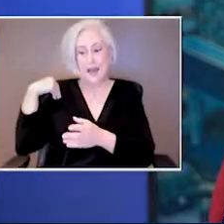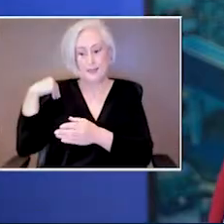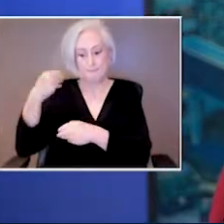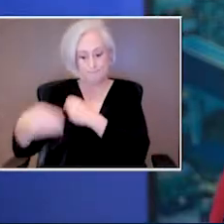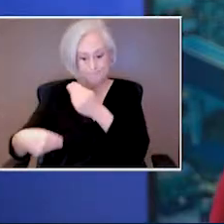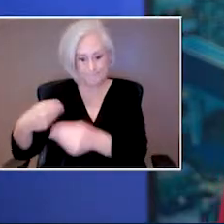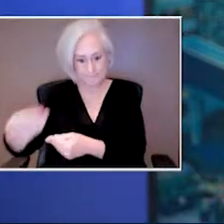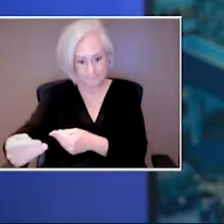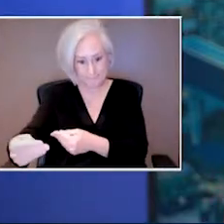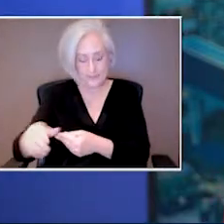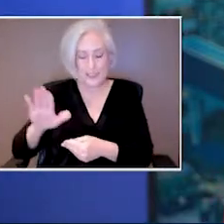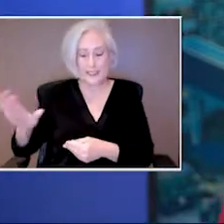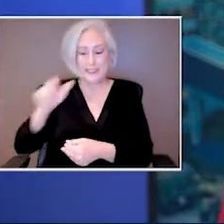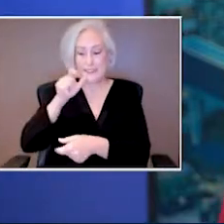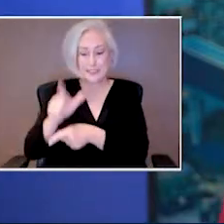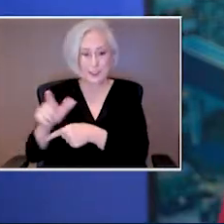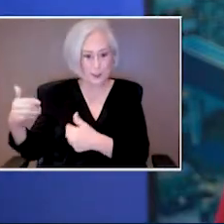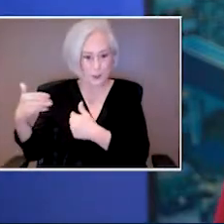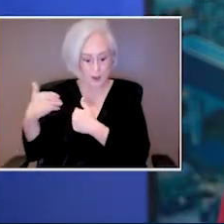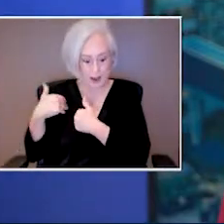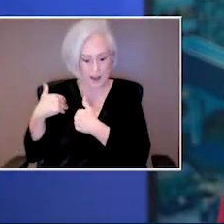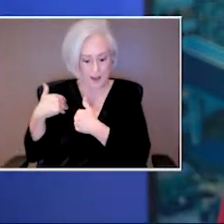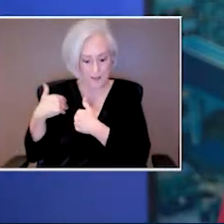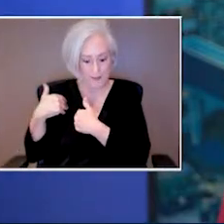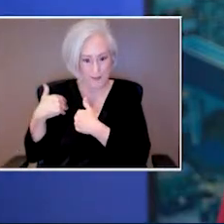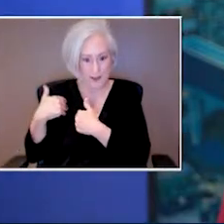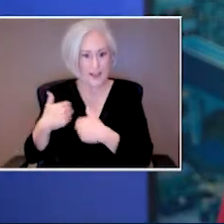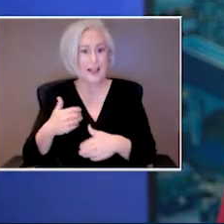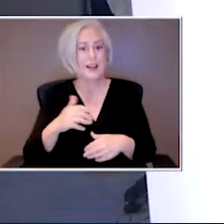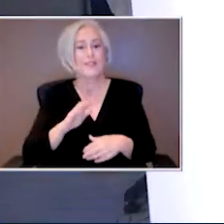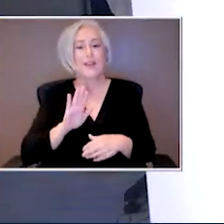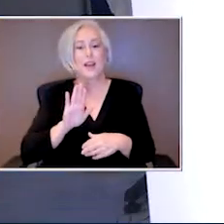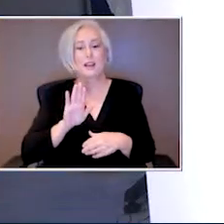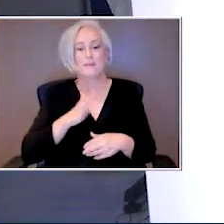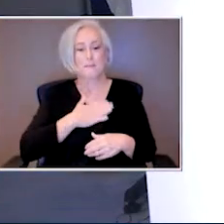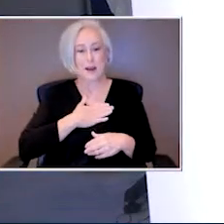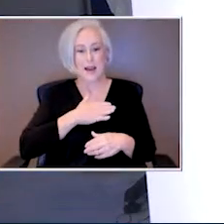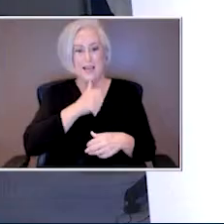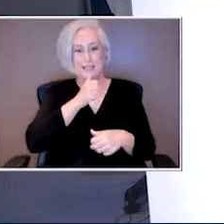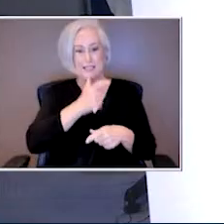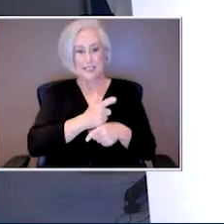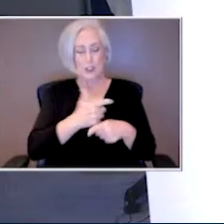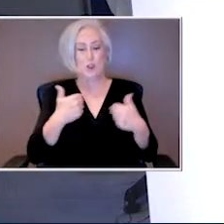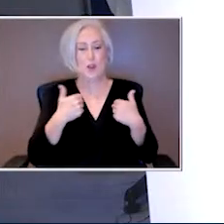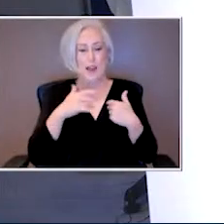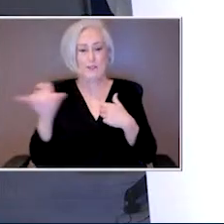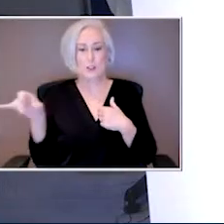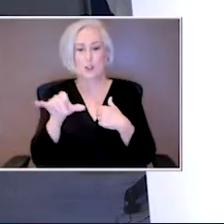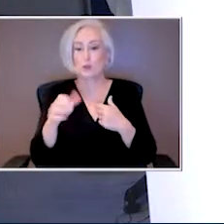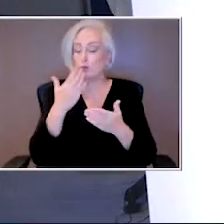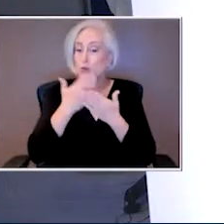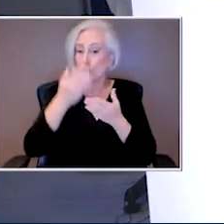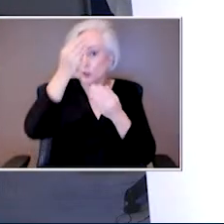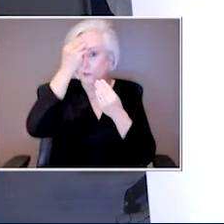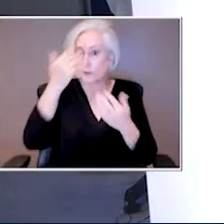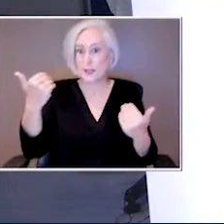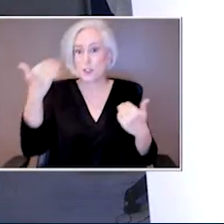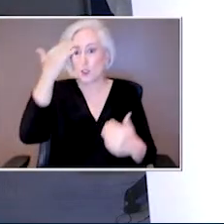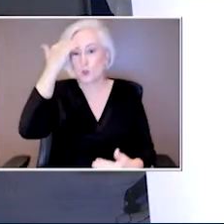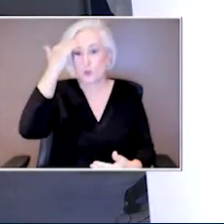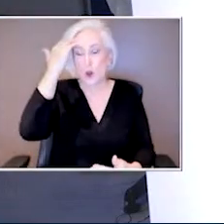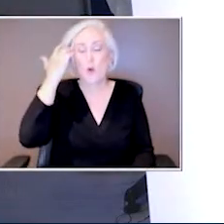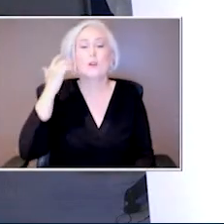his sister has it, and we found out that my sister has it too. Okay, and that's good information to know. Dr. Kilgore, I want to ask you